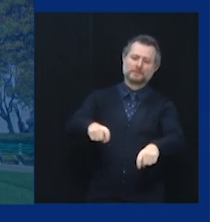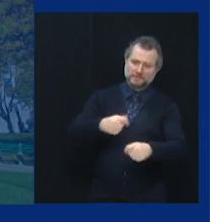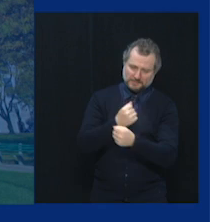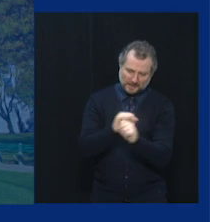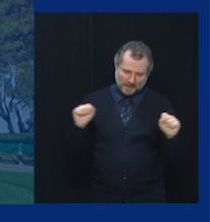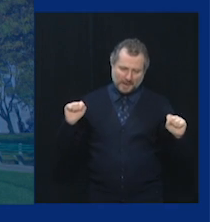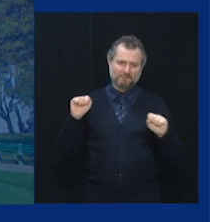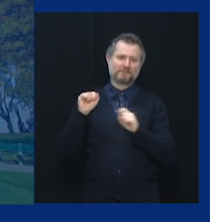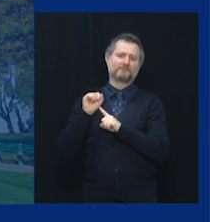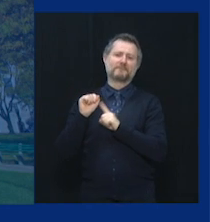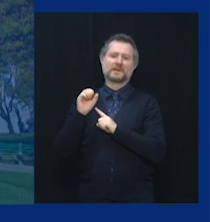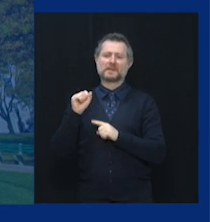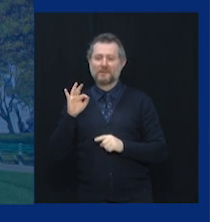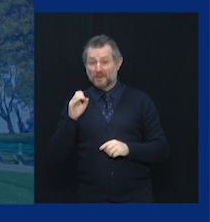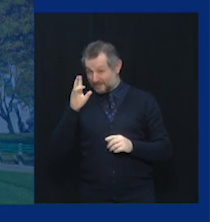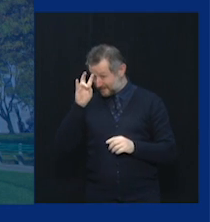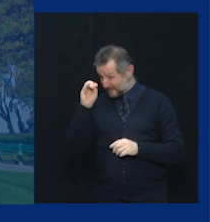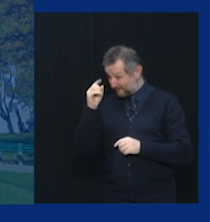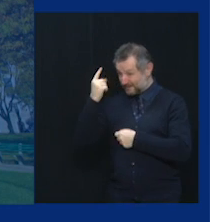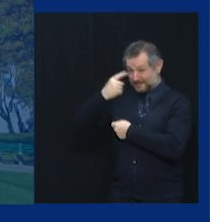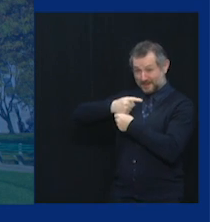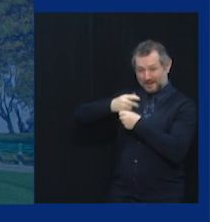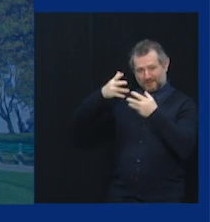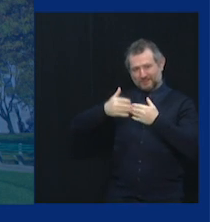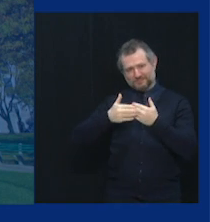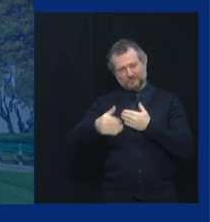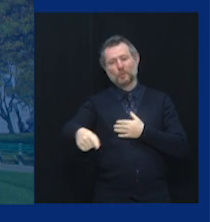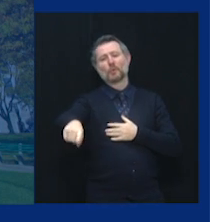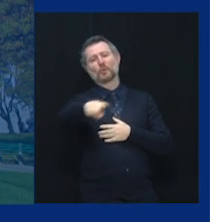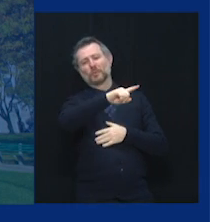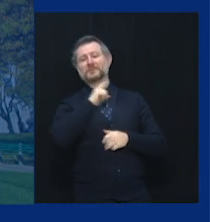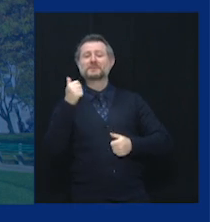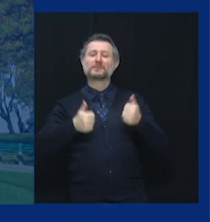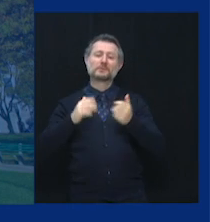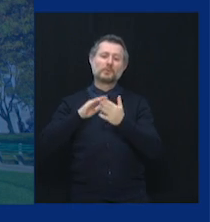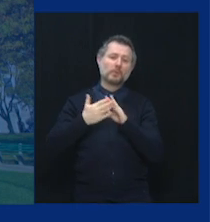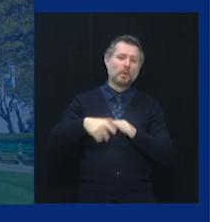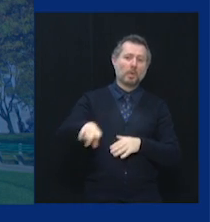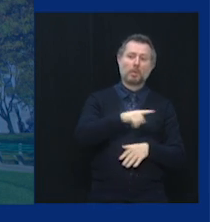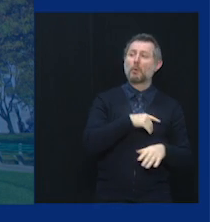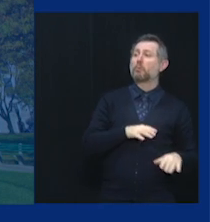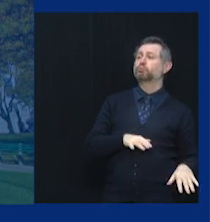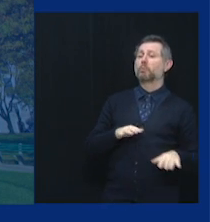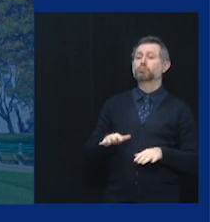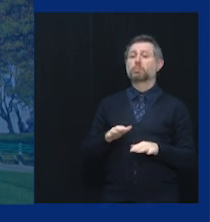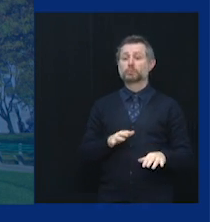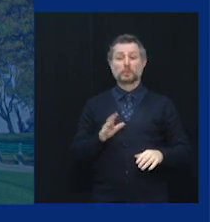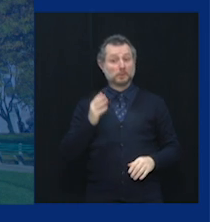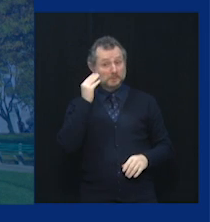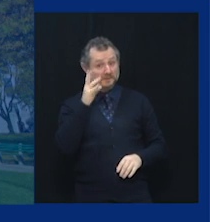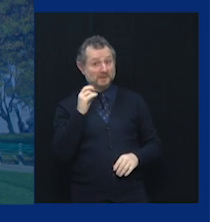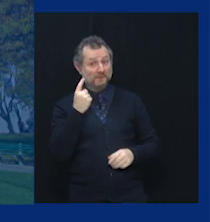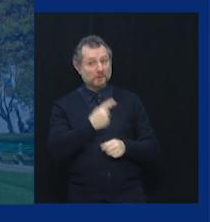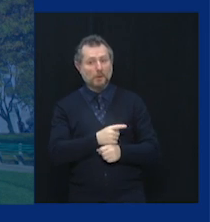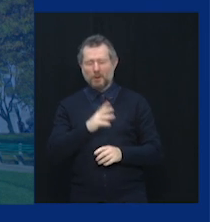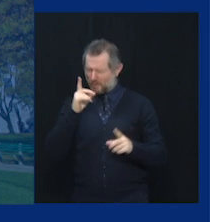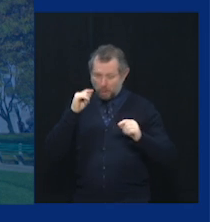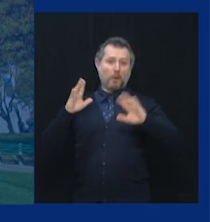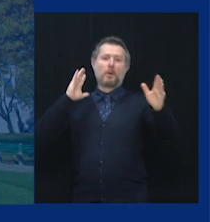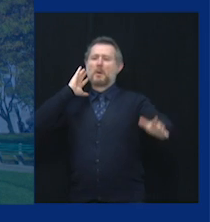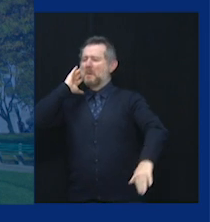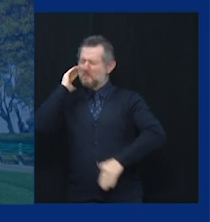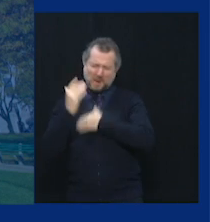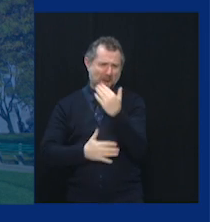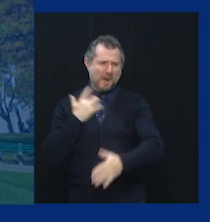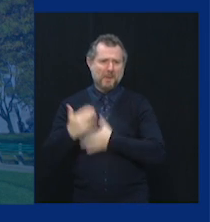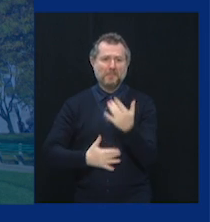days for those communities who haven't made progress is a blink of an eye. So this is